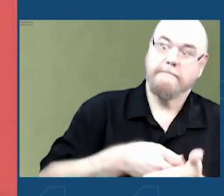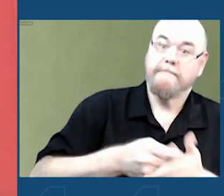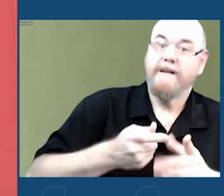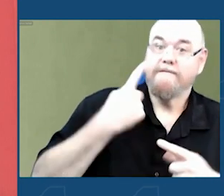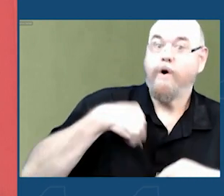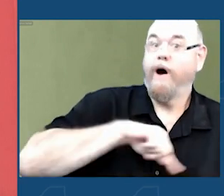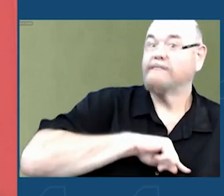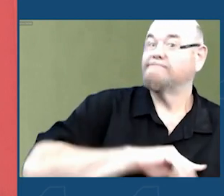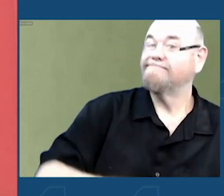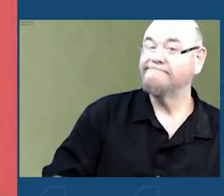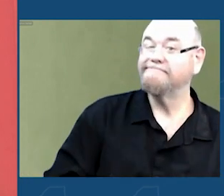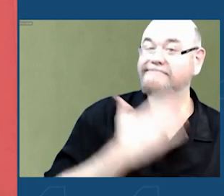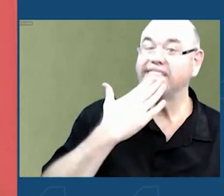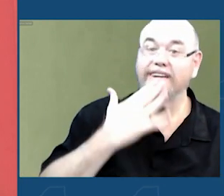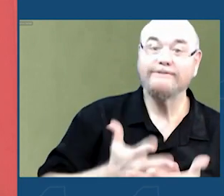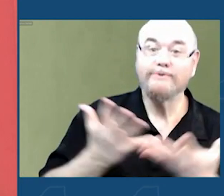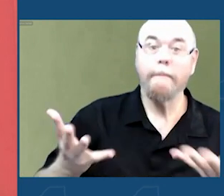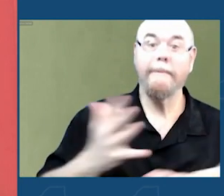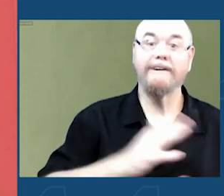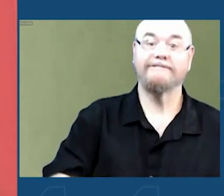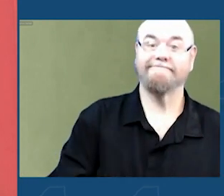this. Thank you very much.